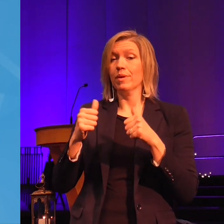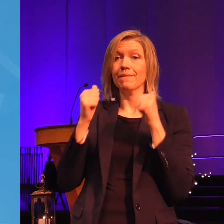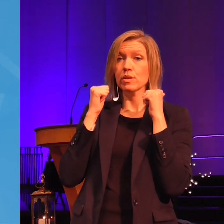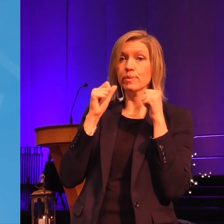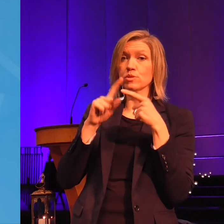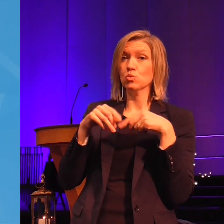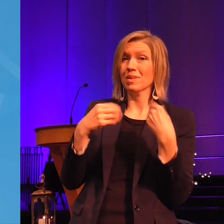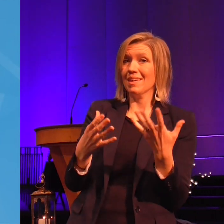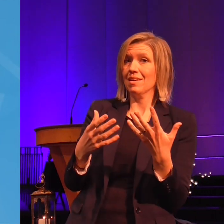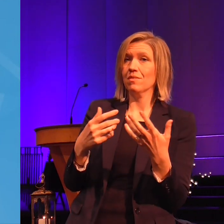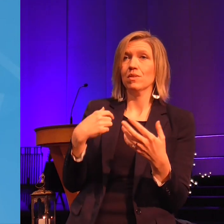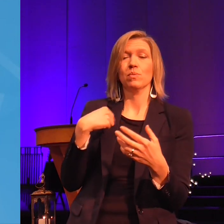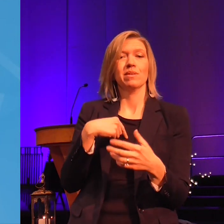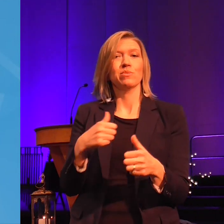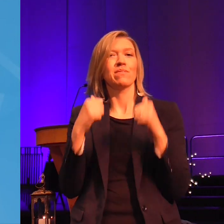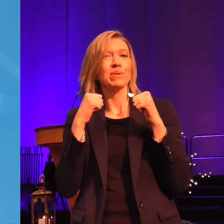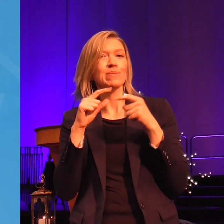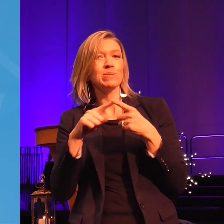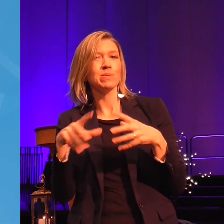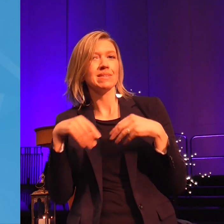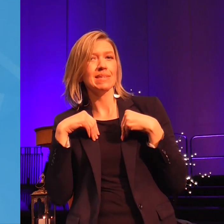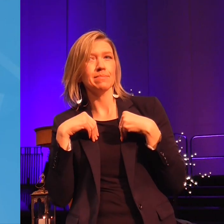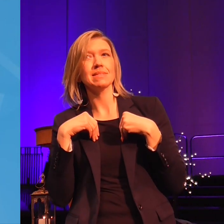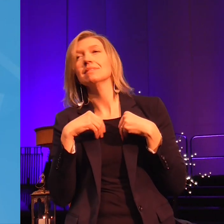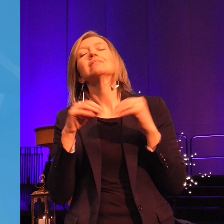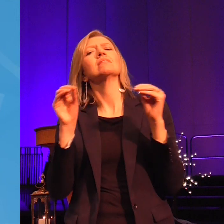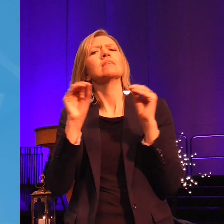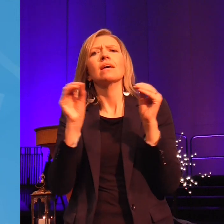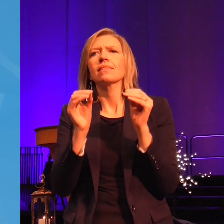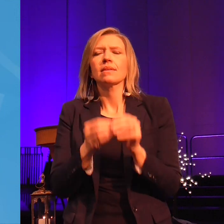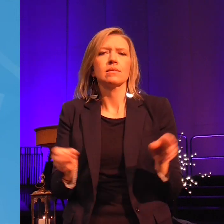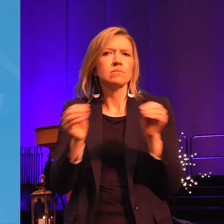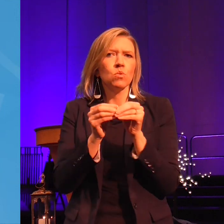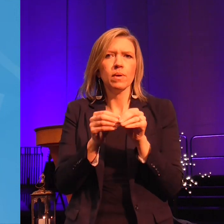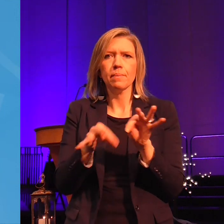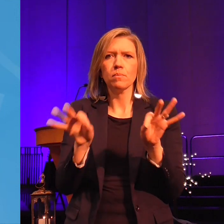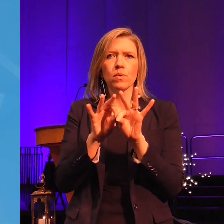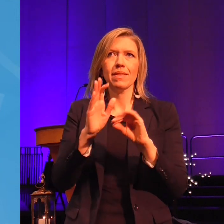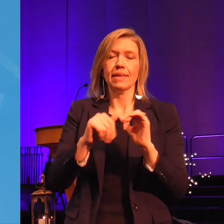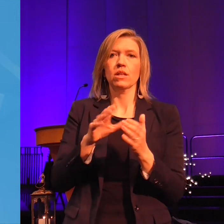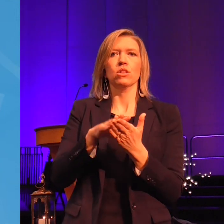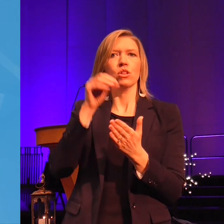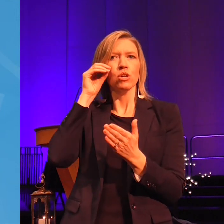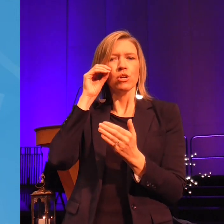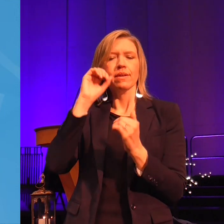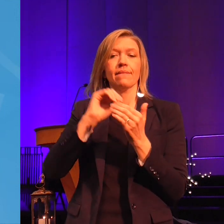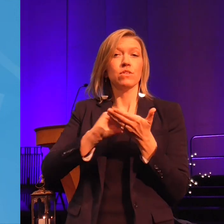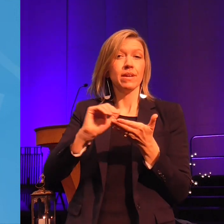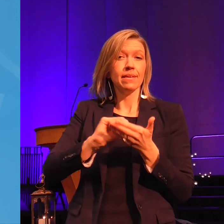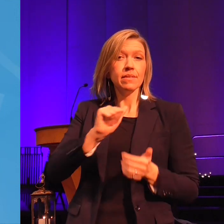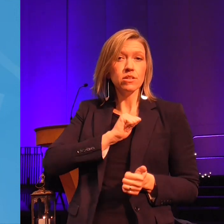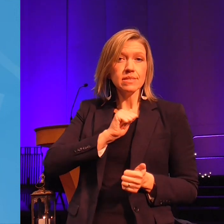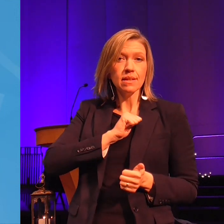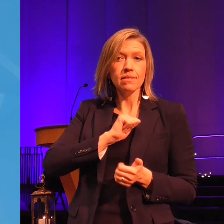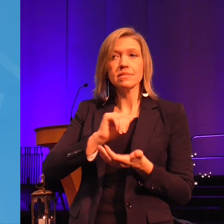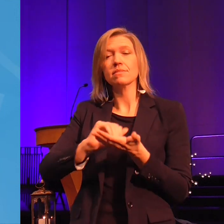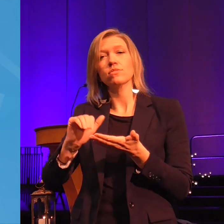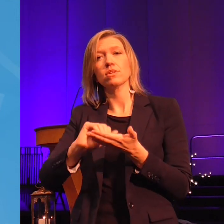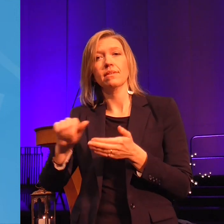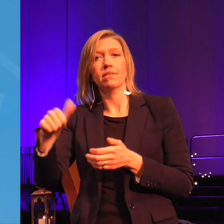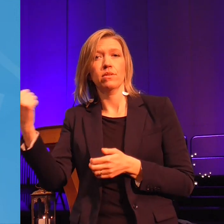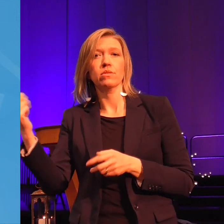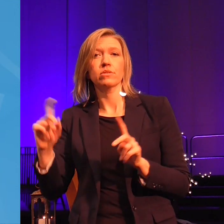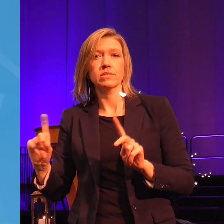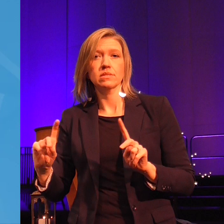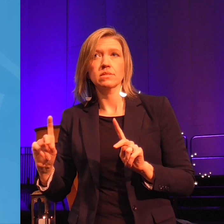accept. Nothing is more important than that we learn how to forgive both ourselves and others.